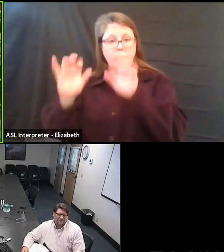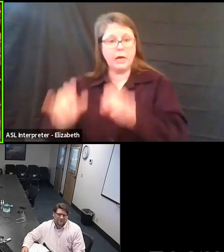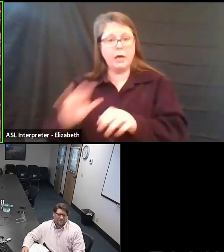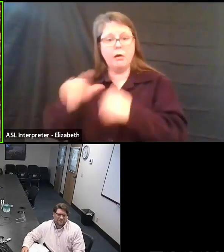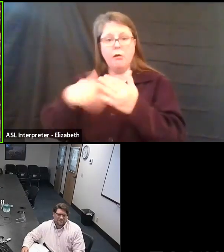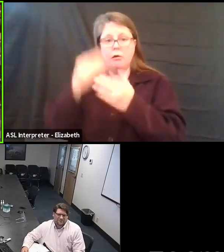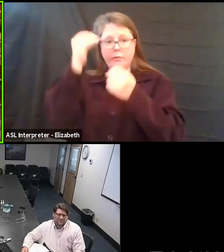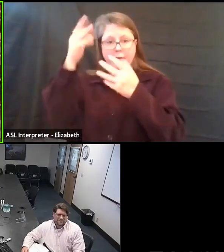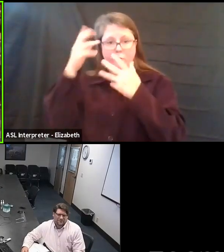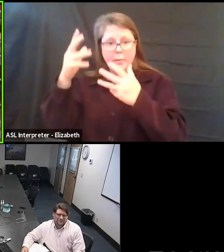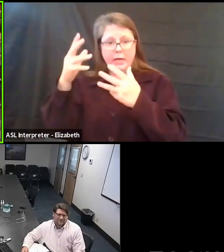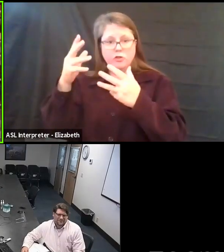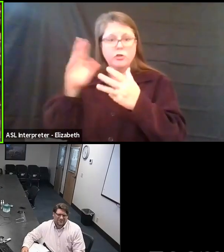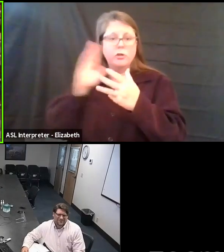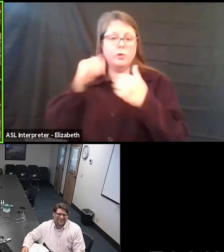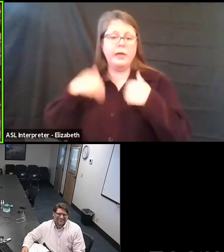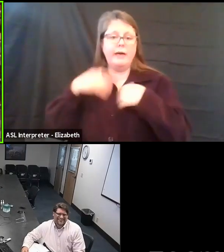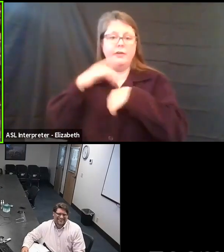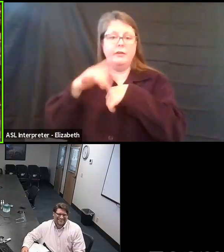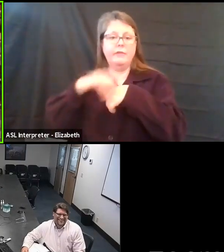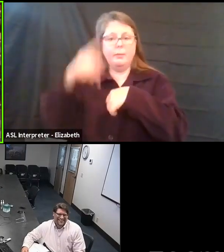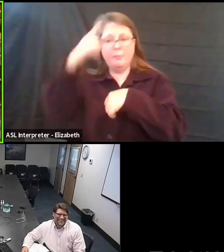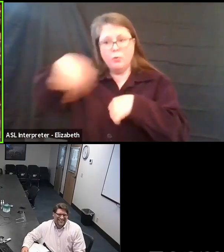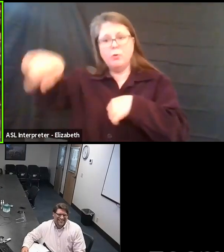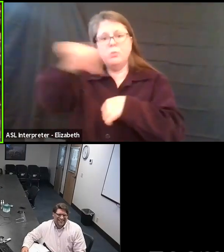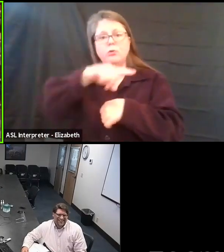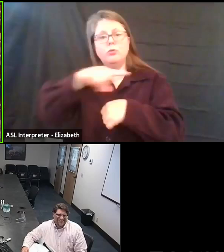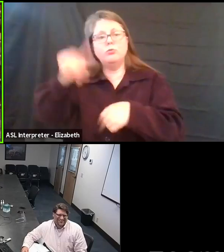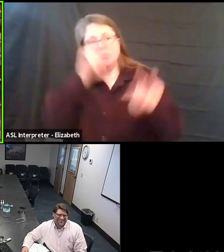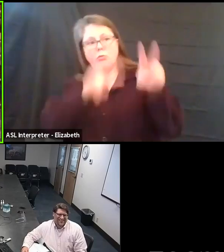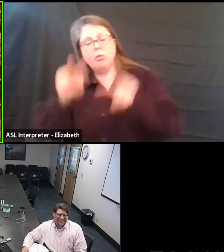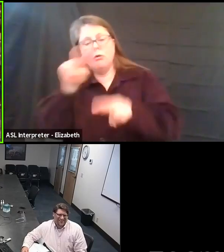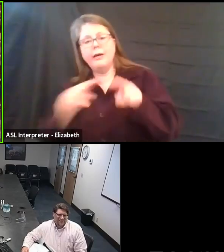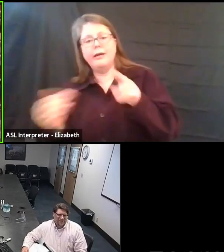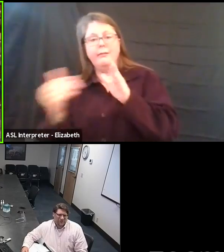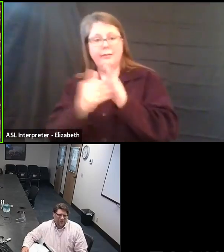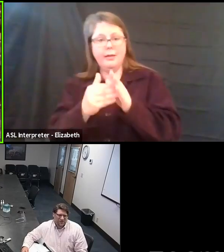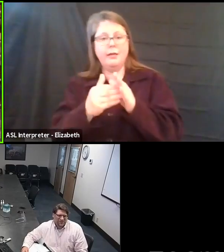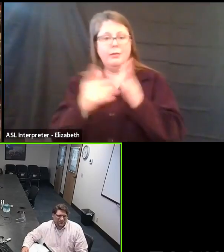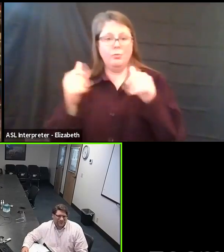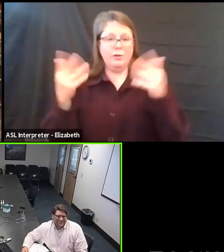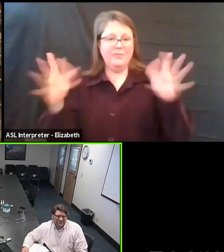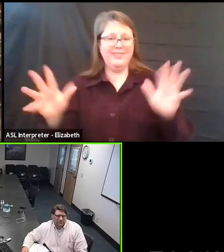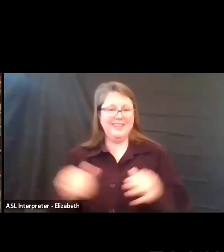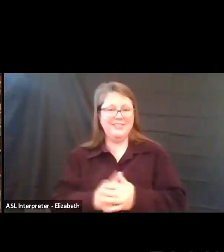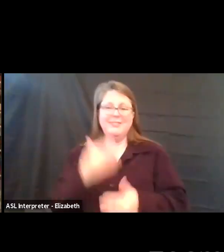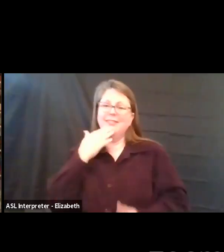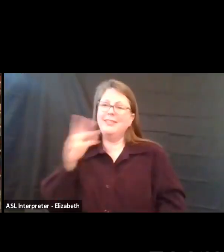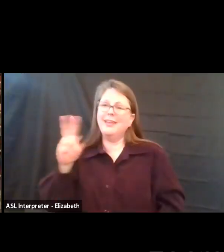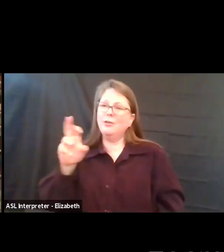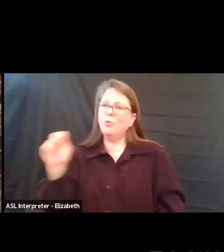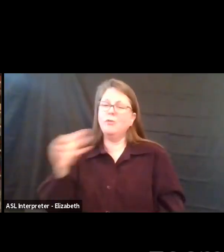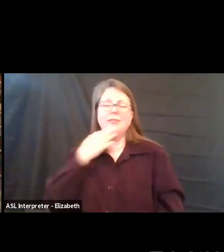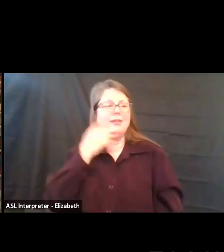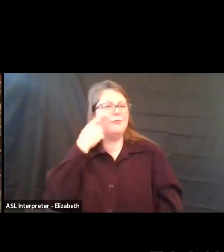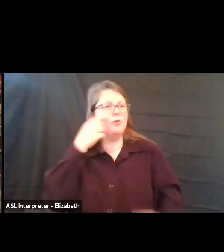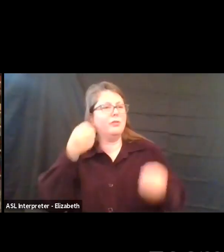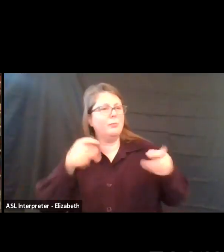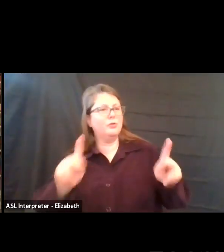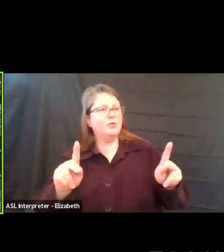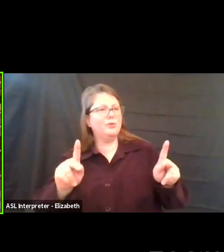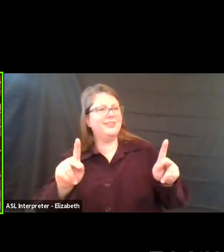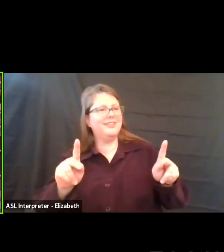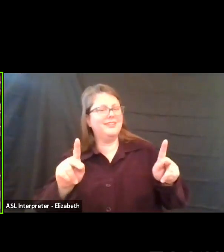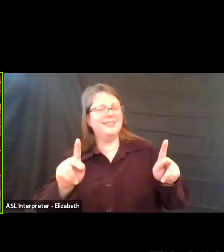after this webinar is over. So thank you so much, Warren, for your presentation. Thank you for the opportunity. So after you